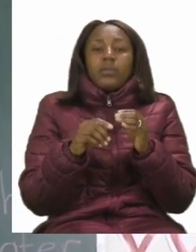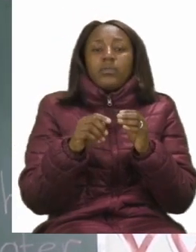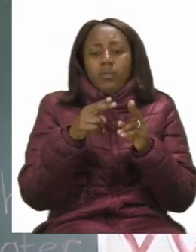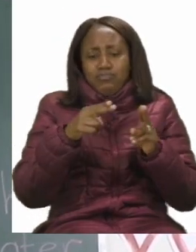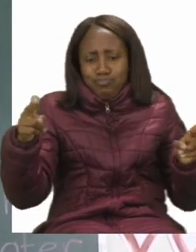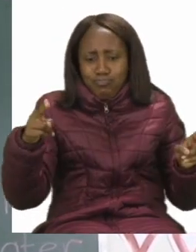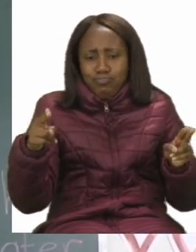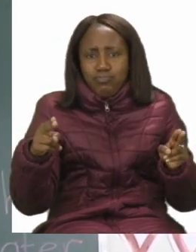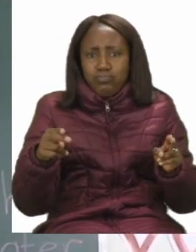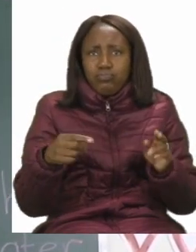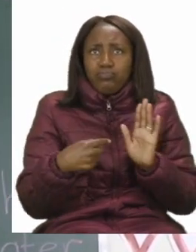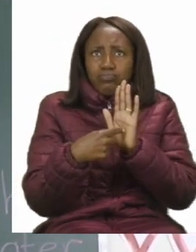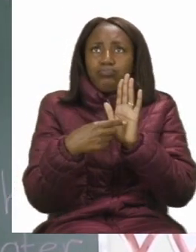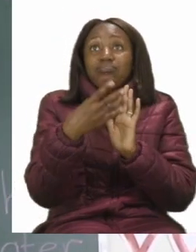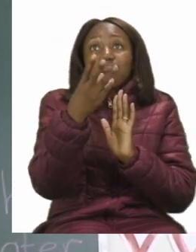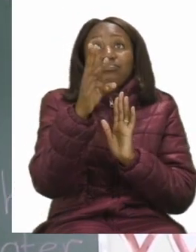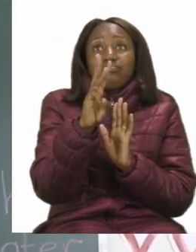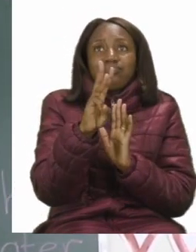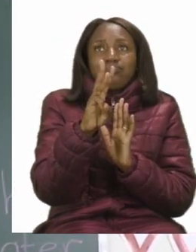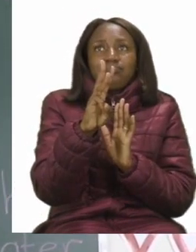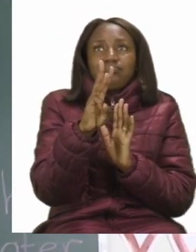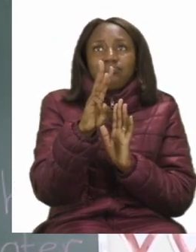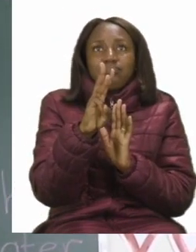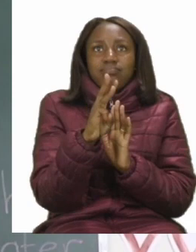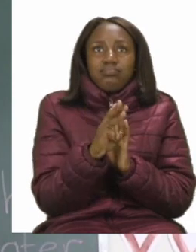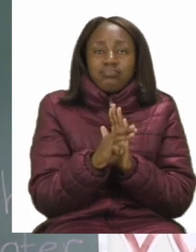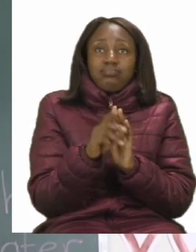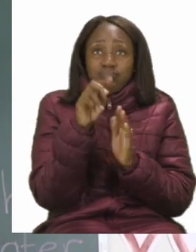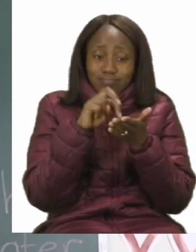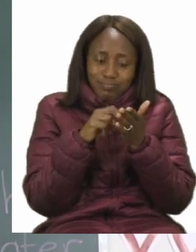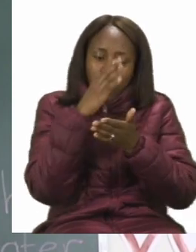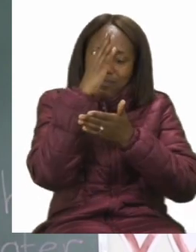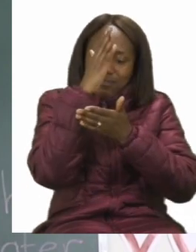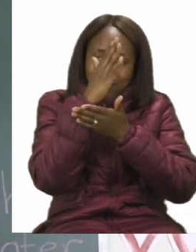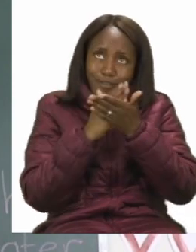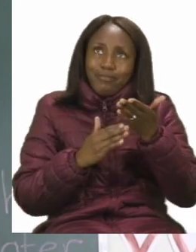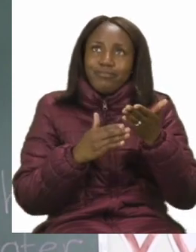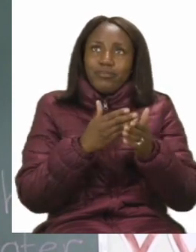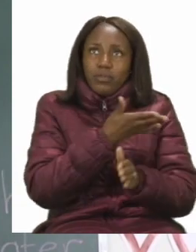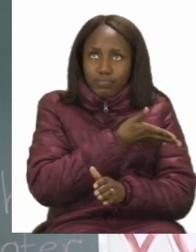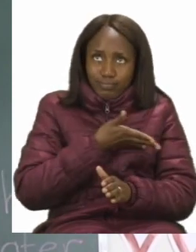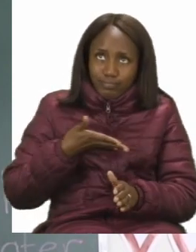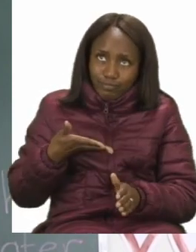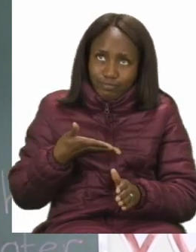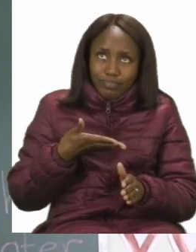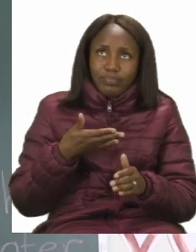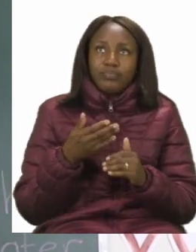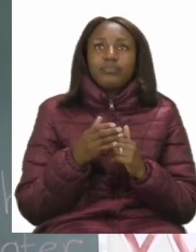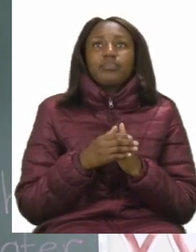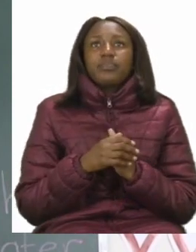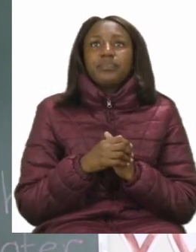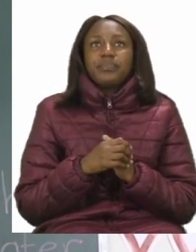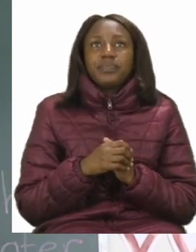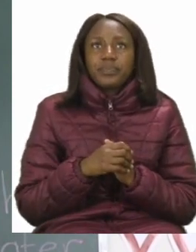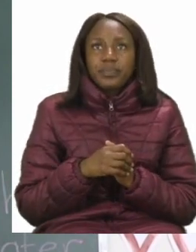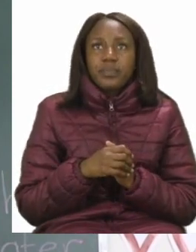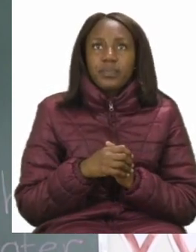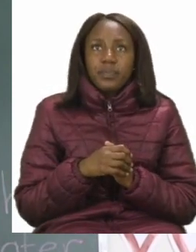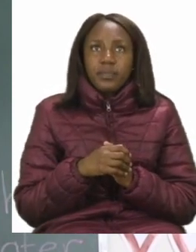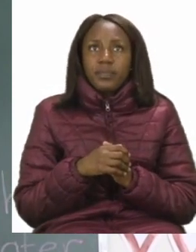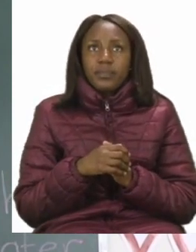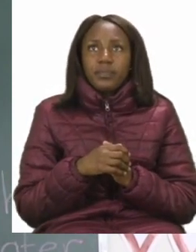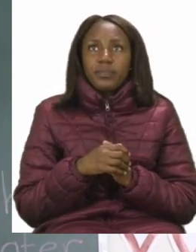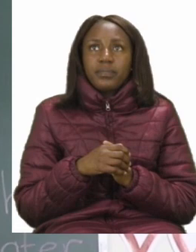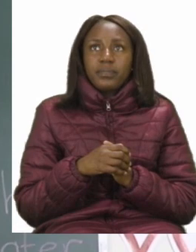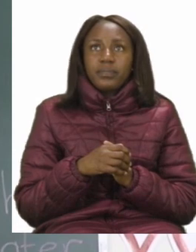will be on the 6 because it shows half an hour earlier.